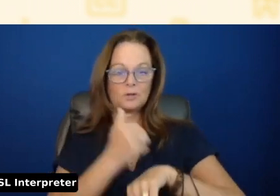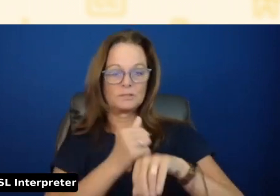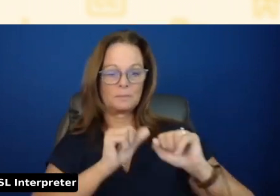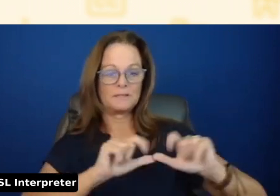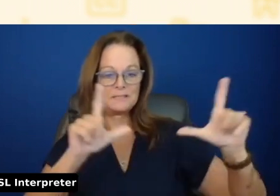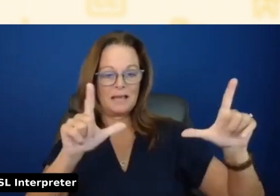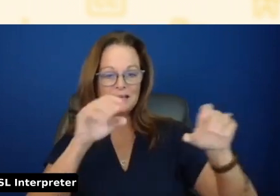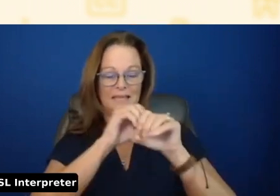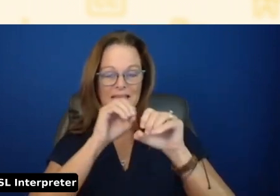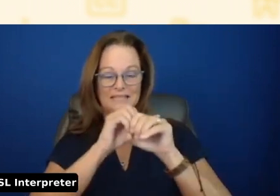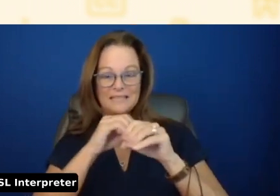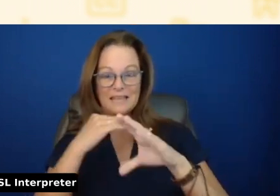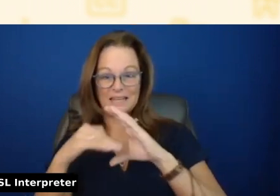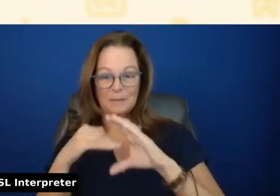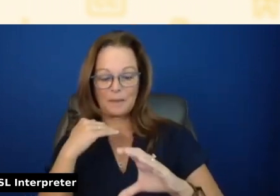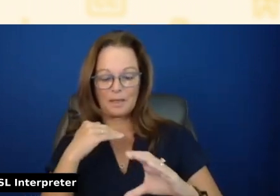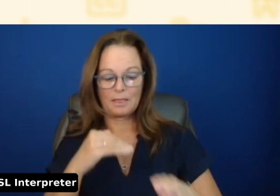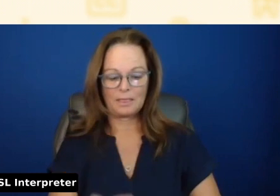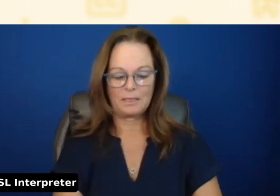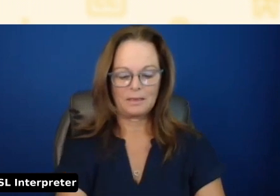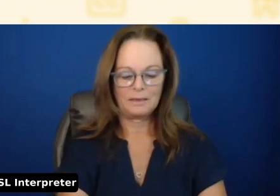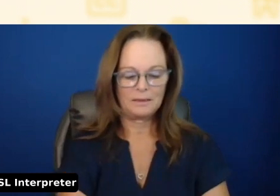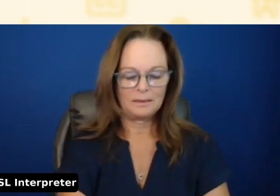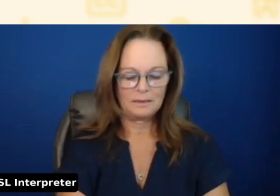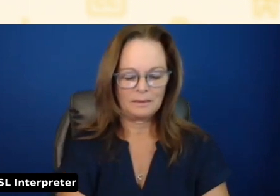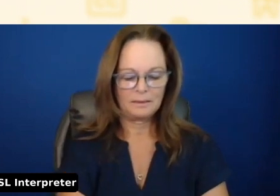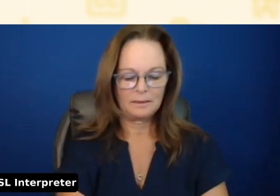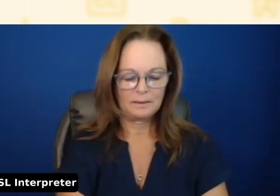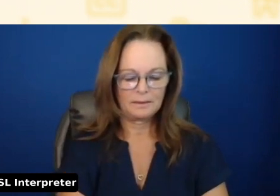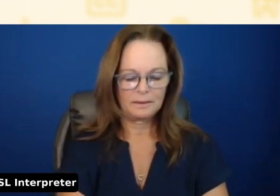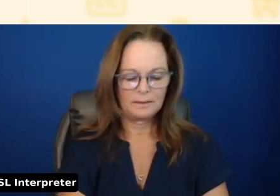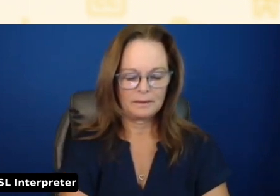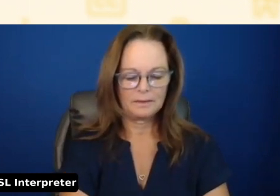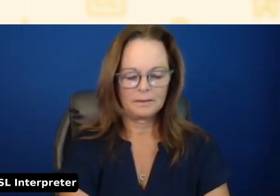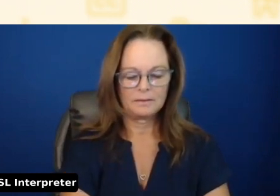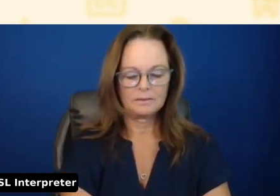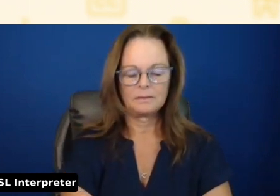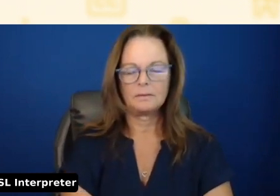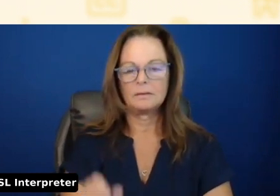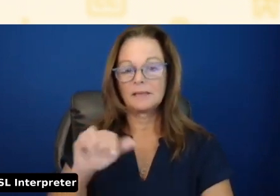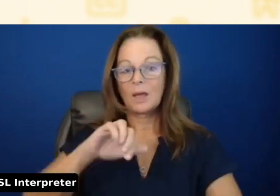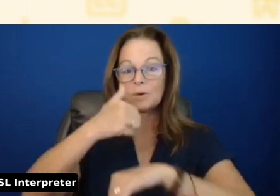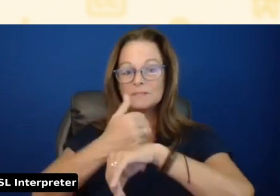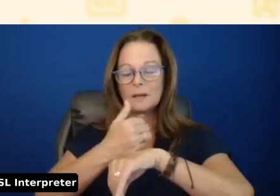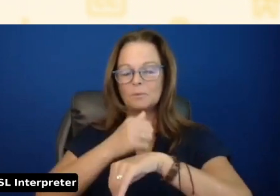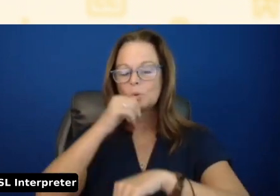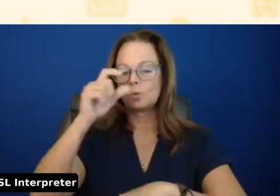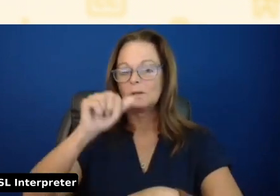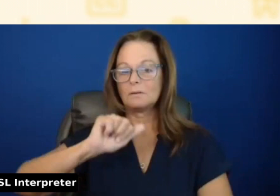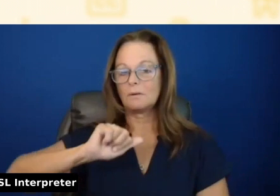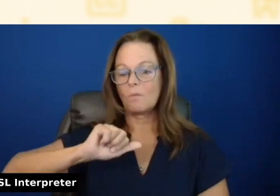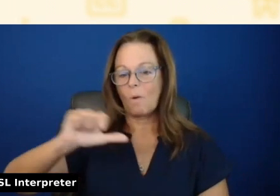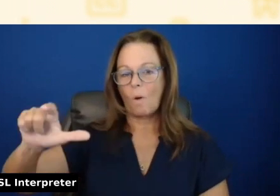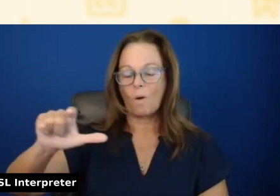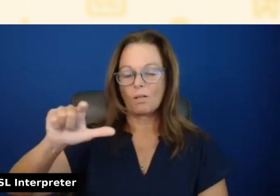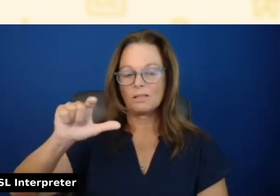inside the email HTML so that you don't need to have all your styles inline, or is